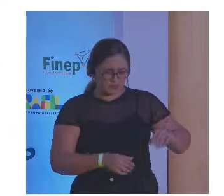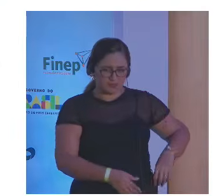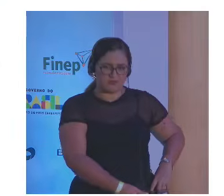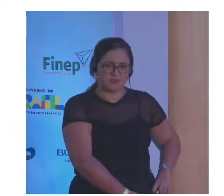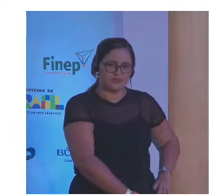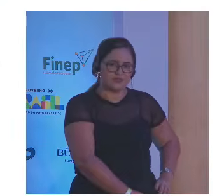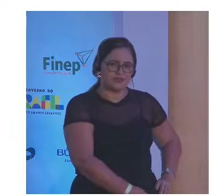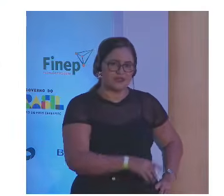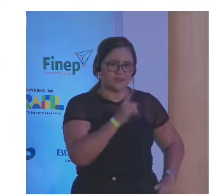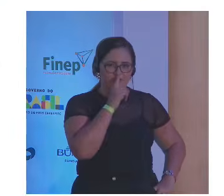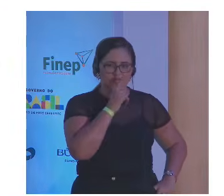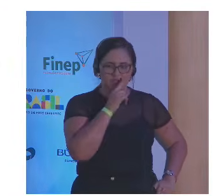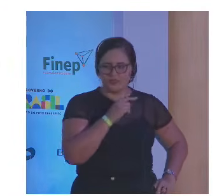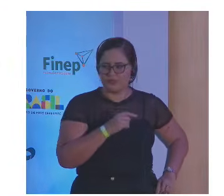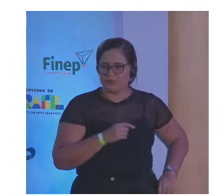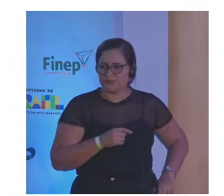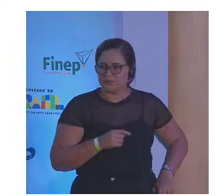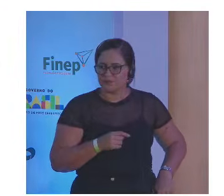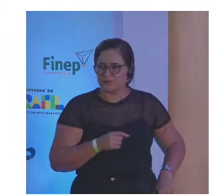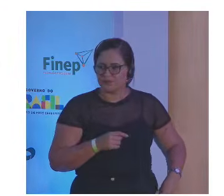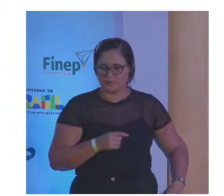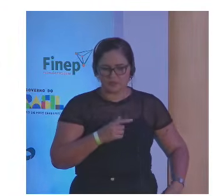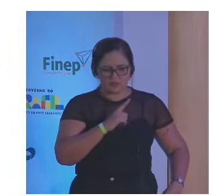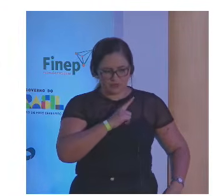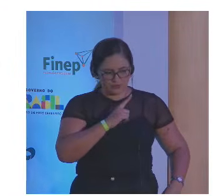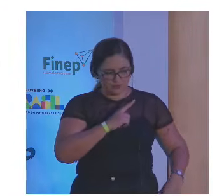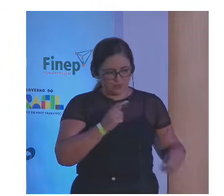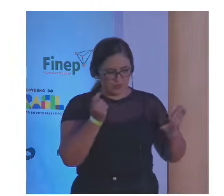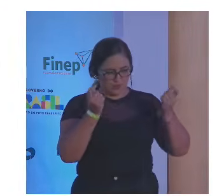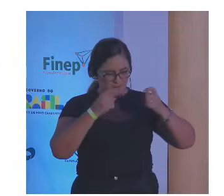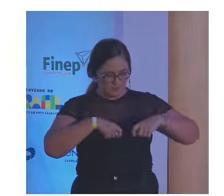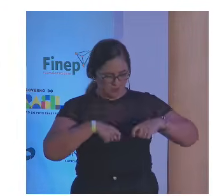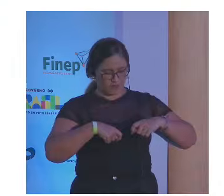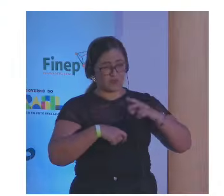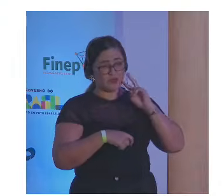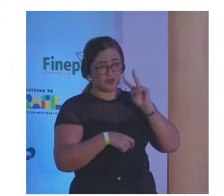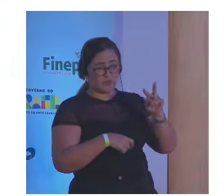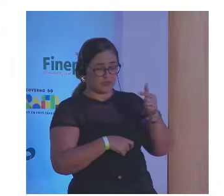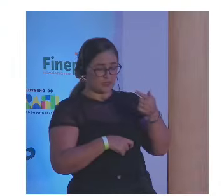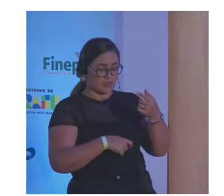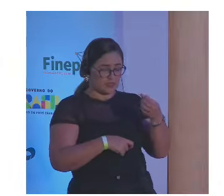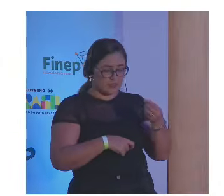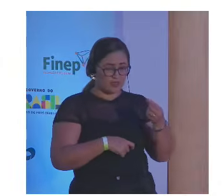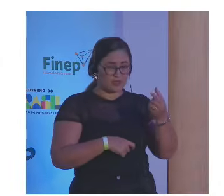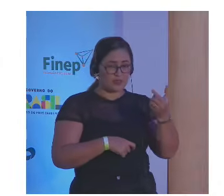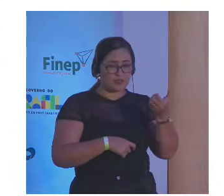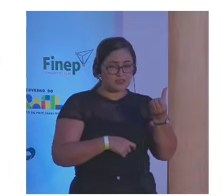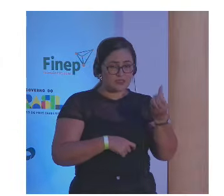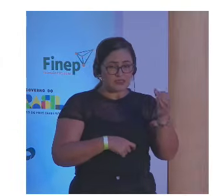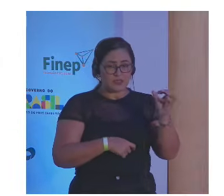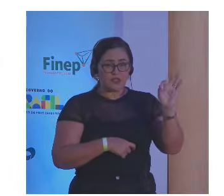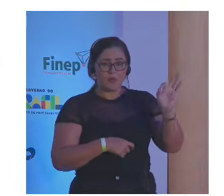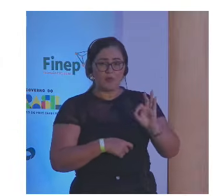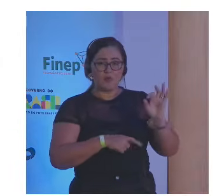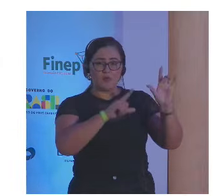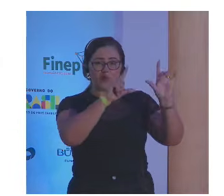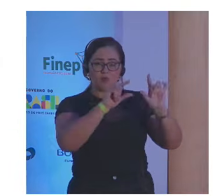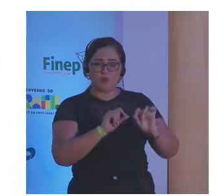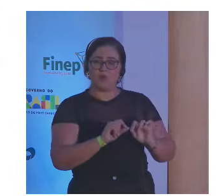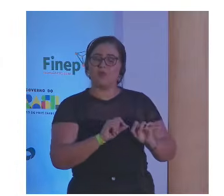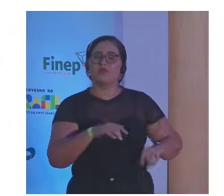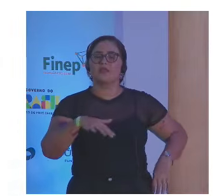However, as you can see in that figure, that number dropped drastically. And in this area here, it's